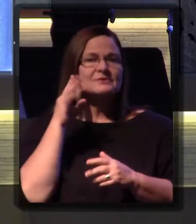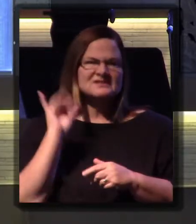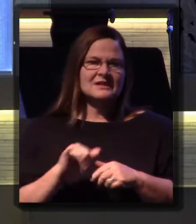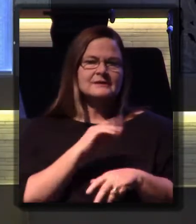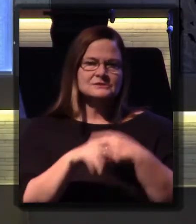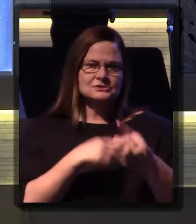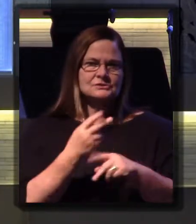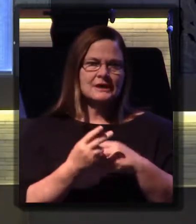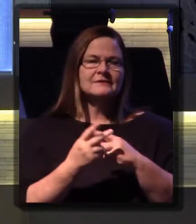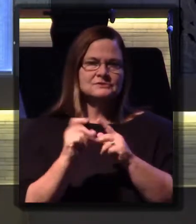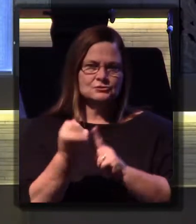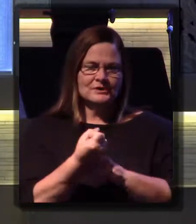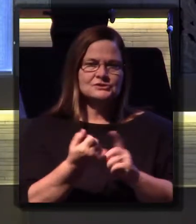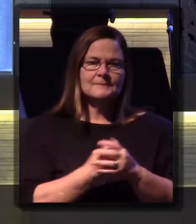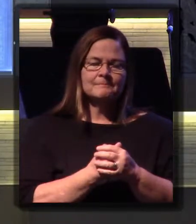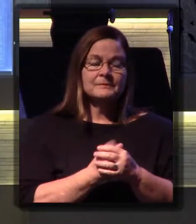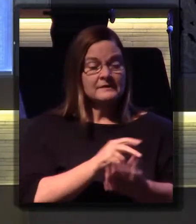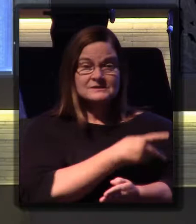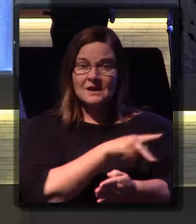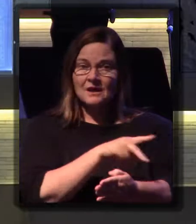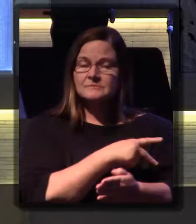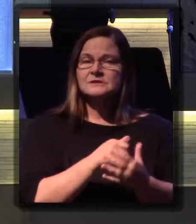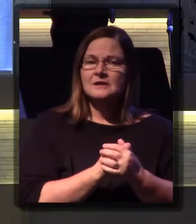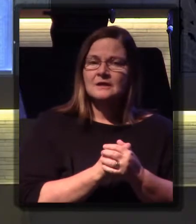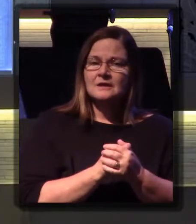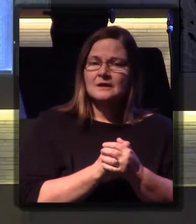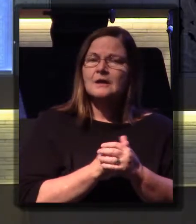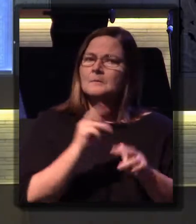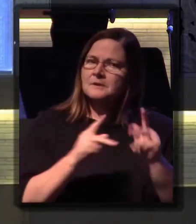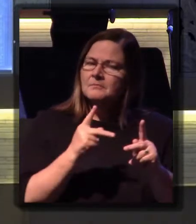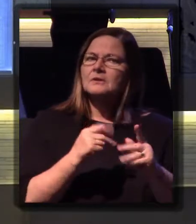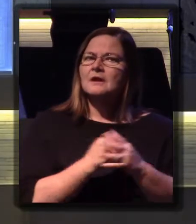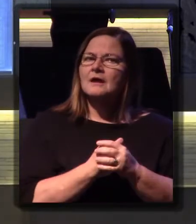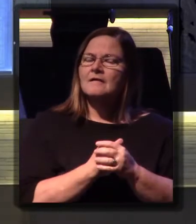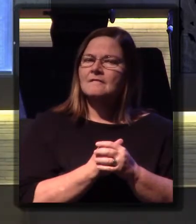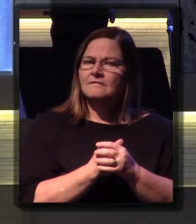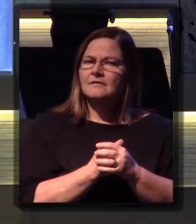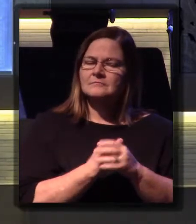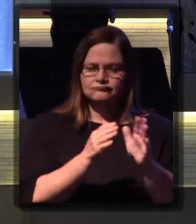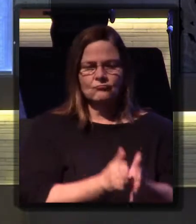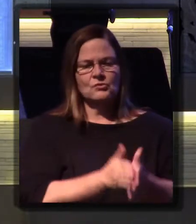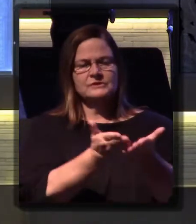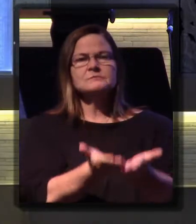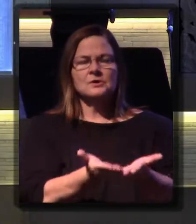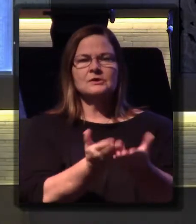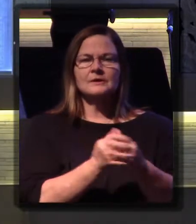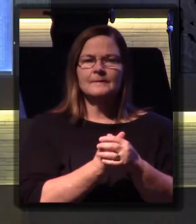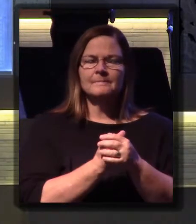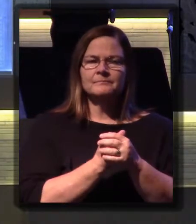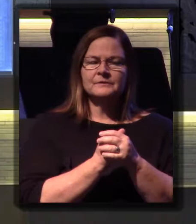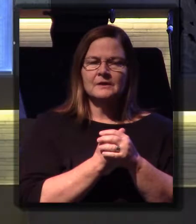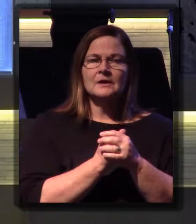the first people to ever encounter such a storm. In fact, in the Psalms, I find people have